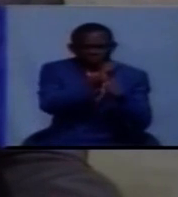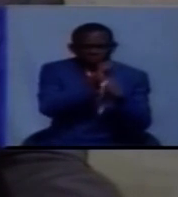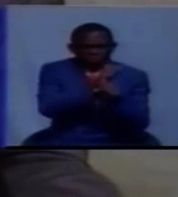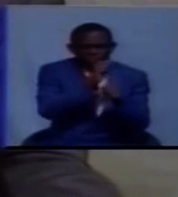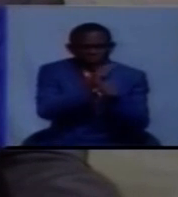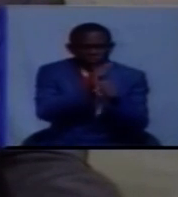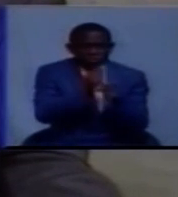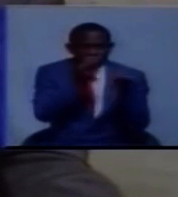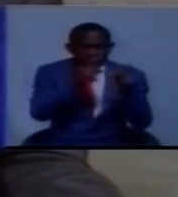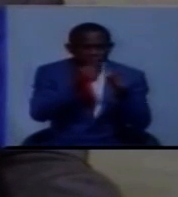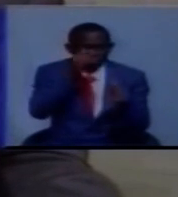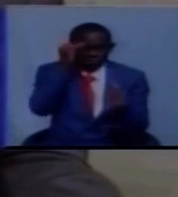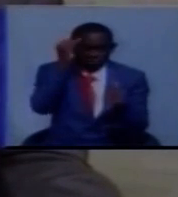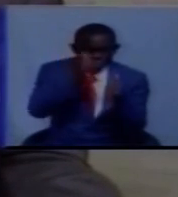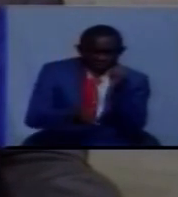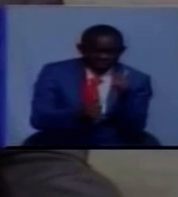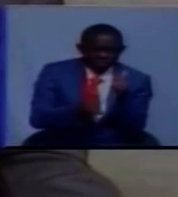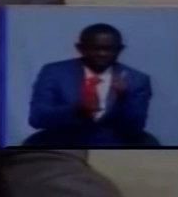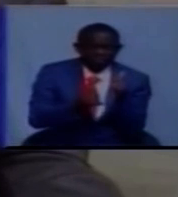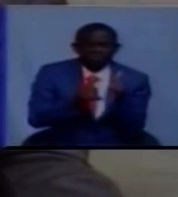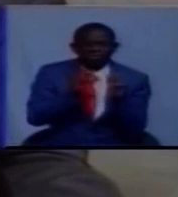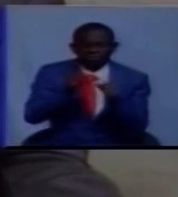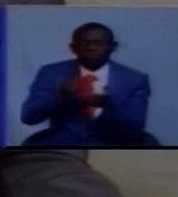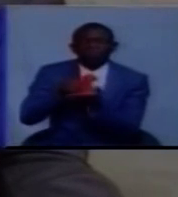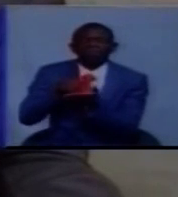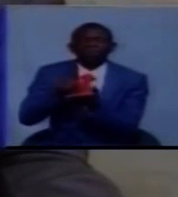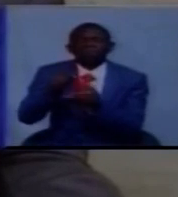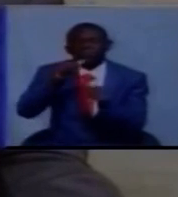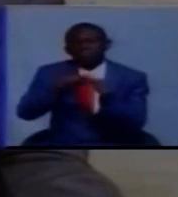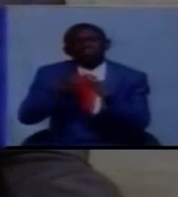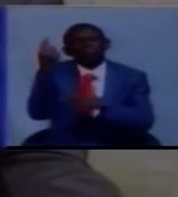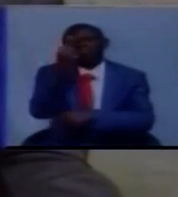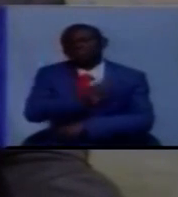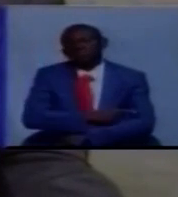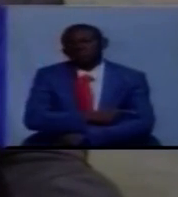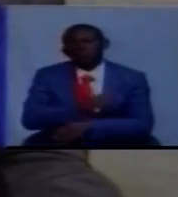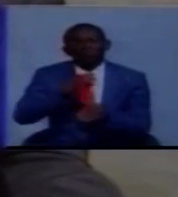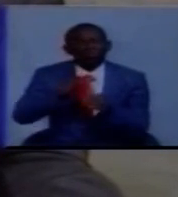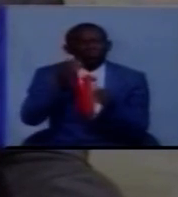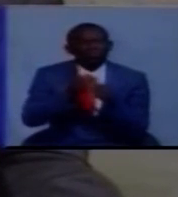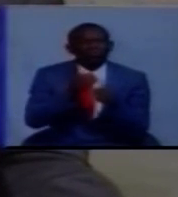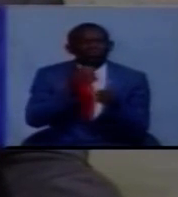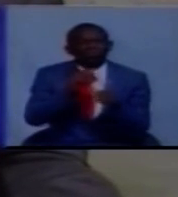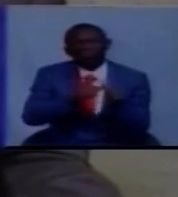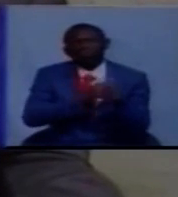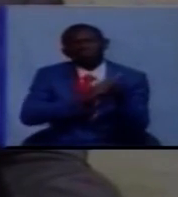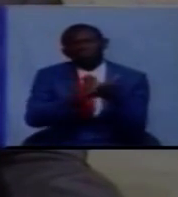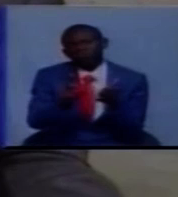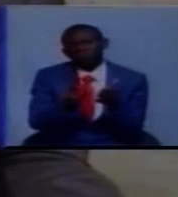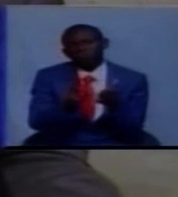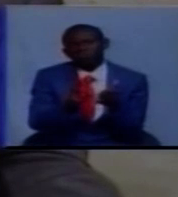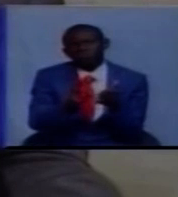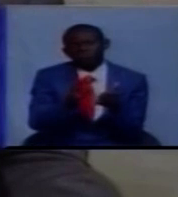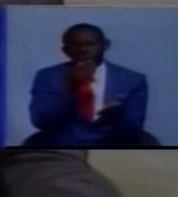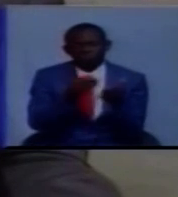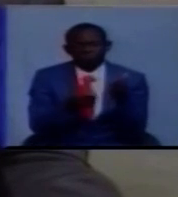there is some arrangement, sometimes you can be paid at the end of the week. Or if this casual job is going on for a month or so, maybe you can